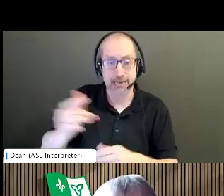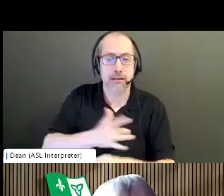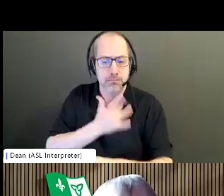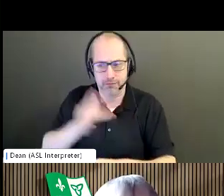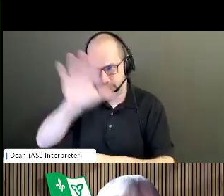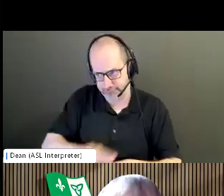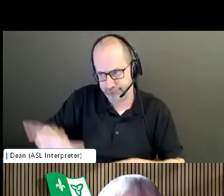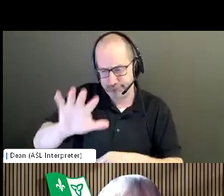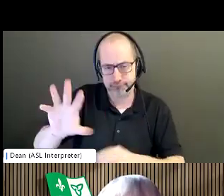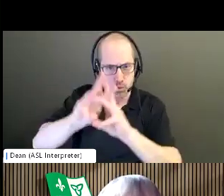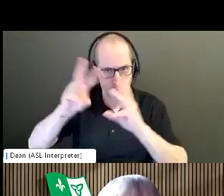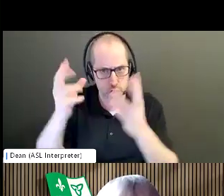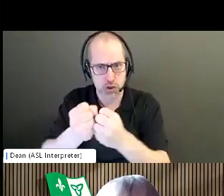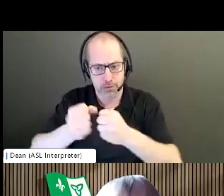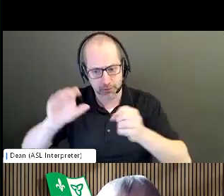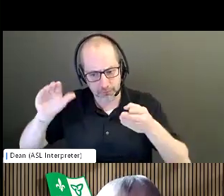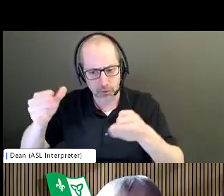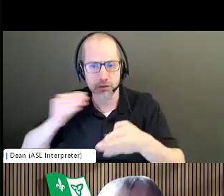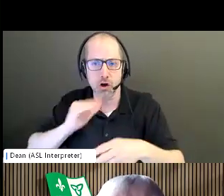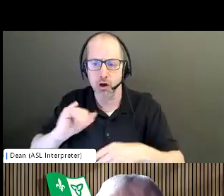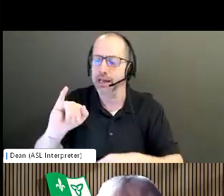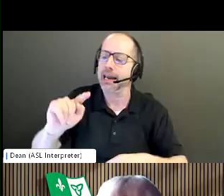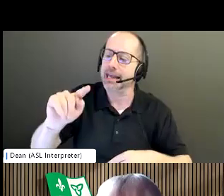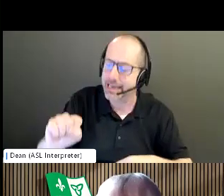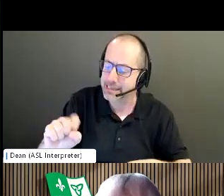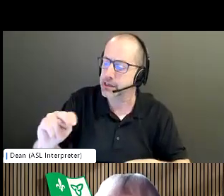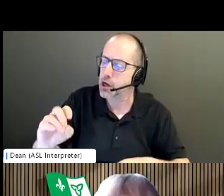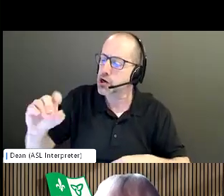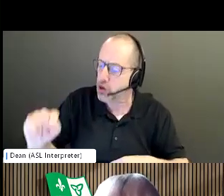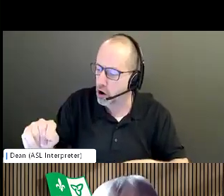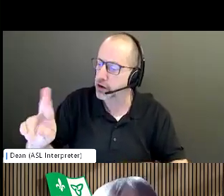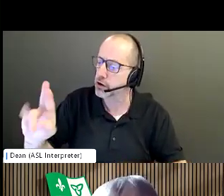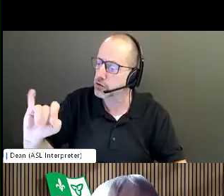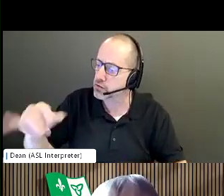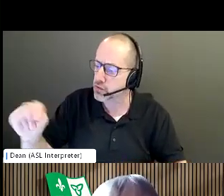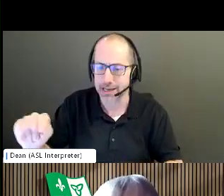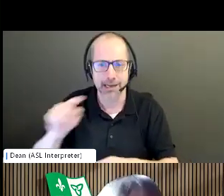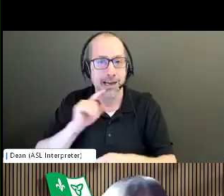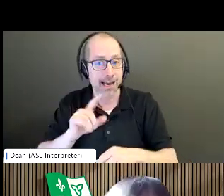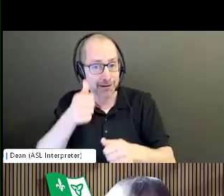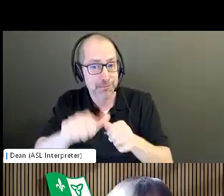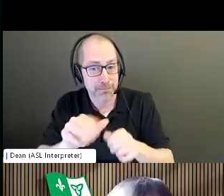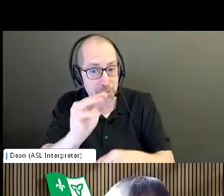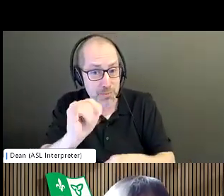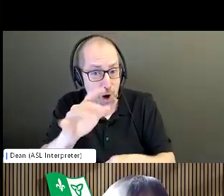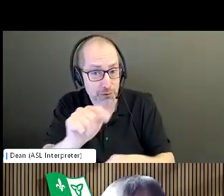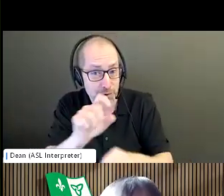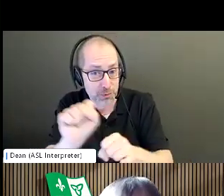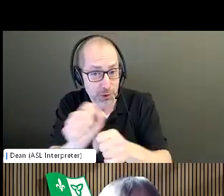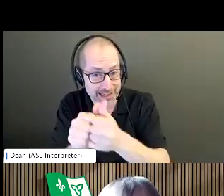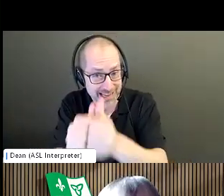workshop focused on It's Not Right, Ce N'est Pas Correct. And I worked with Margaret at that time. I don't know if she